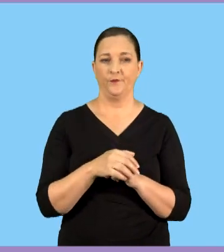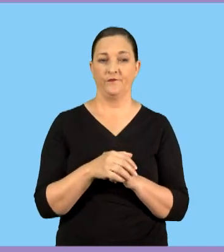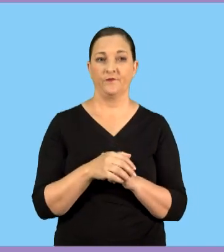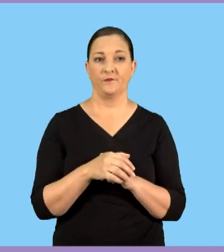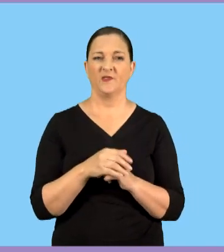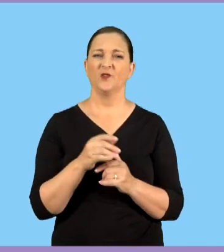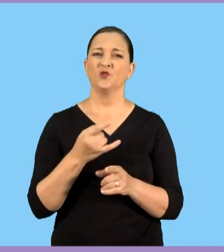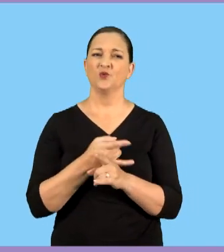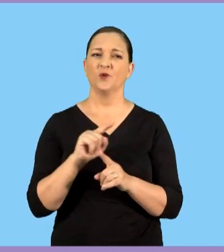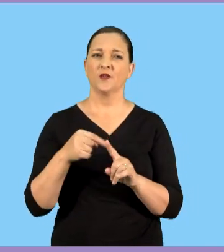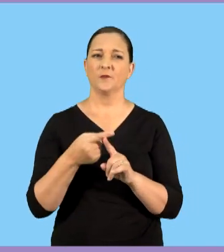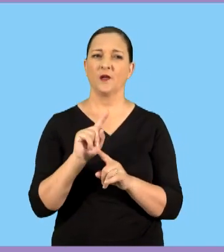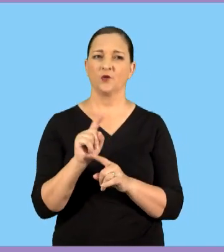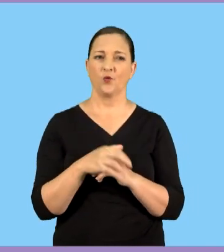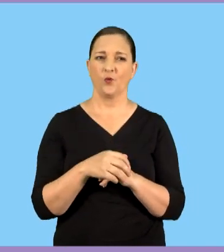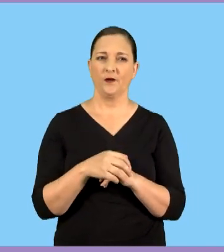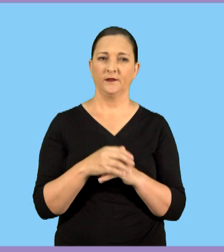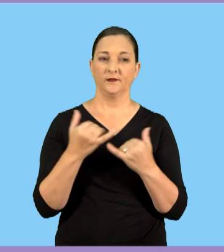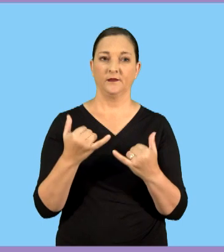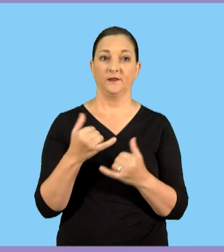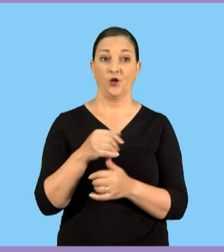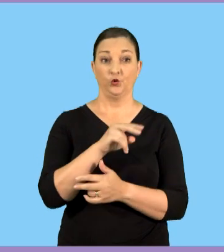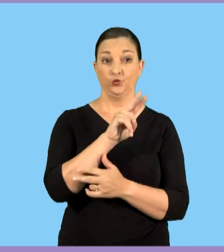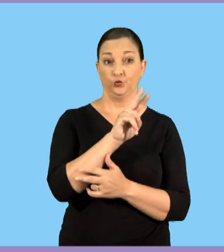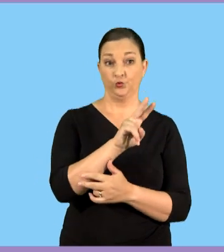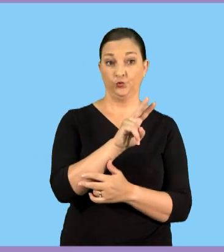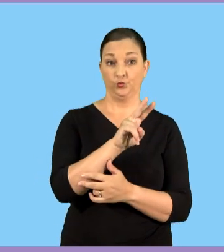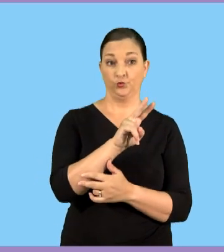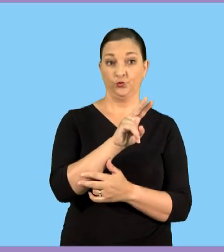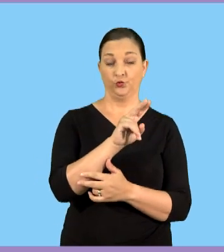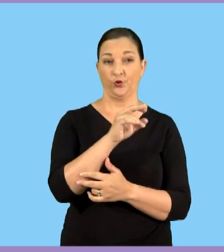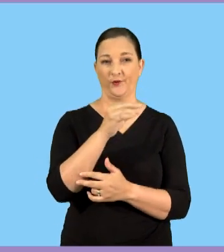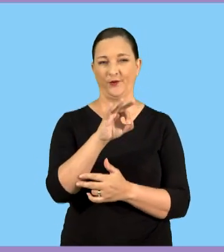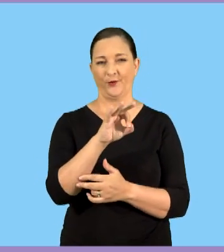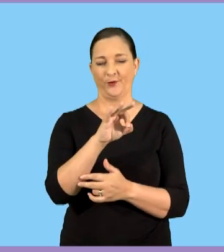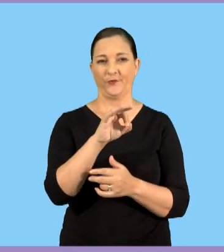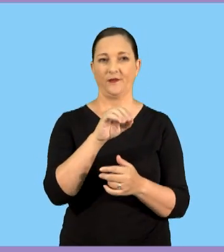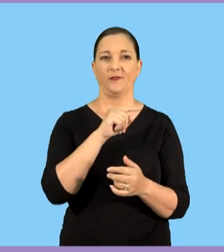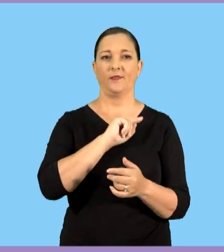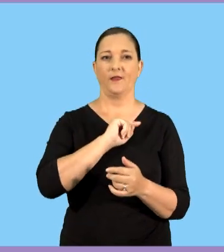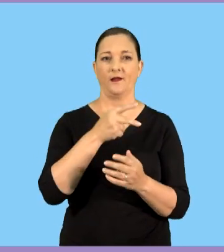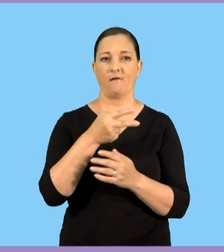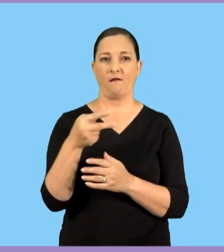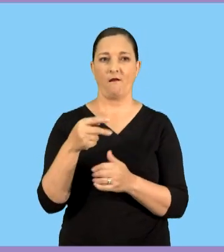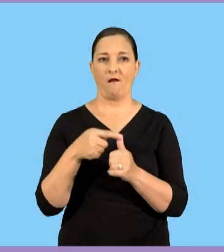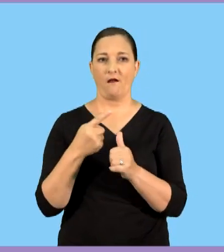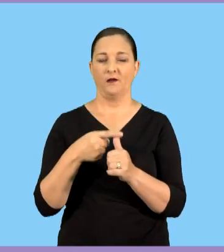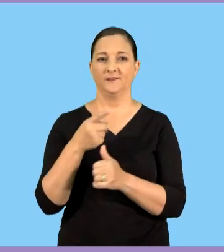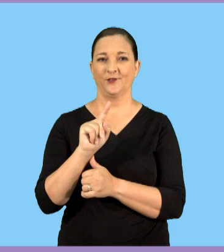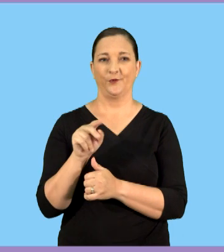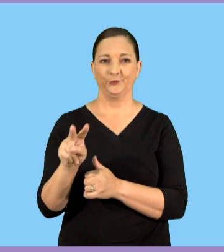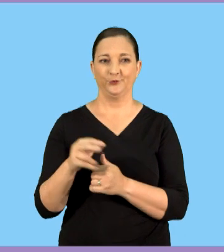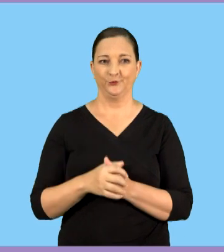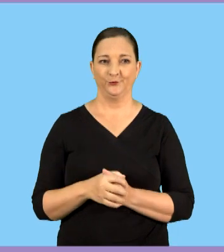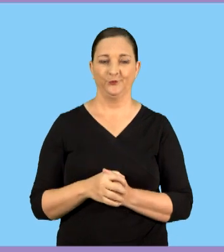8, then we are talking about the cube root of 2 cubed. And that gives us